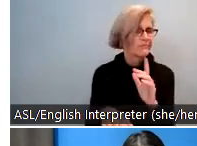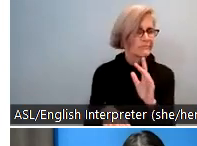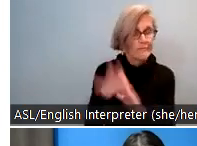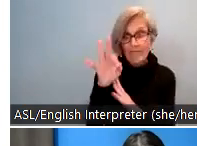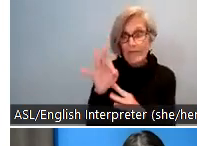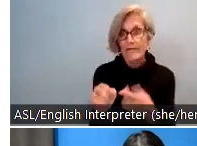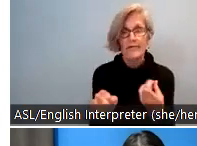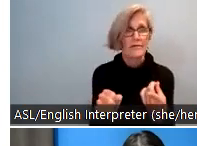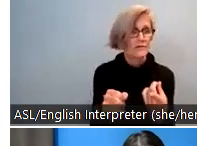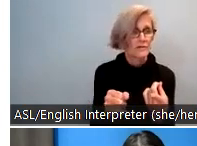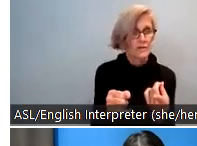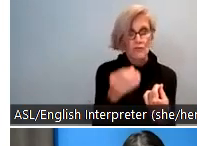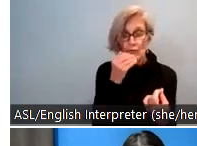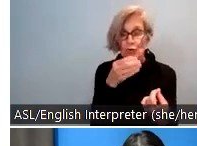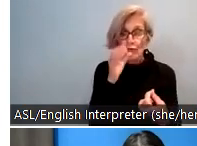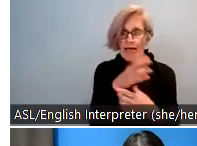and plants.